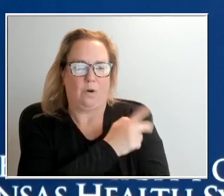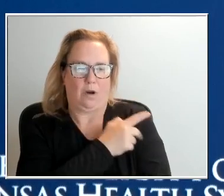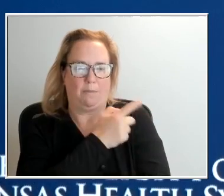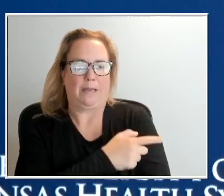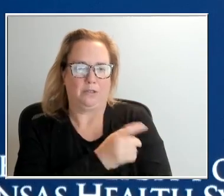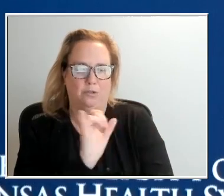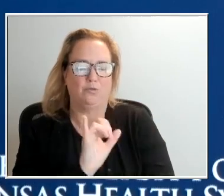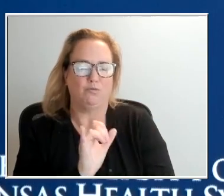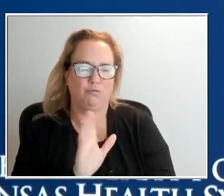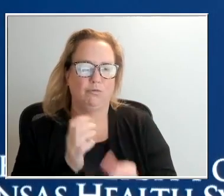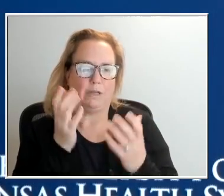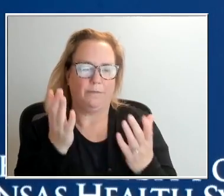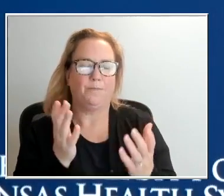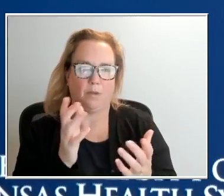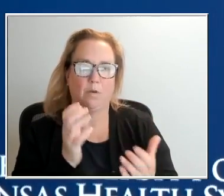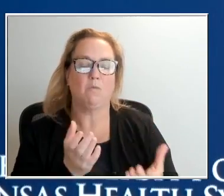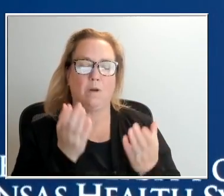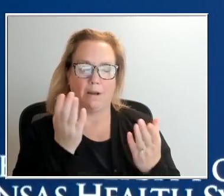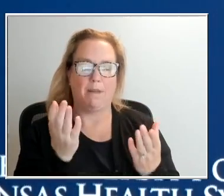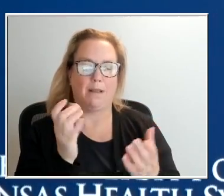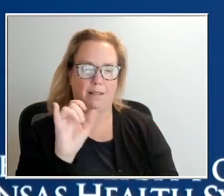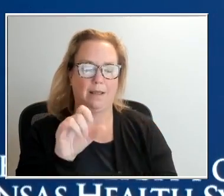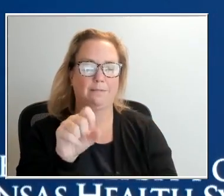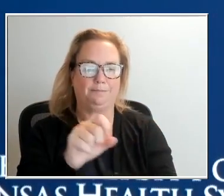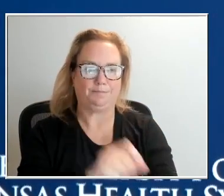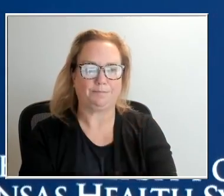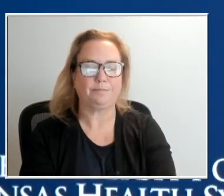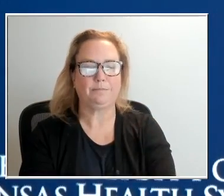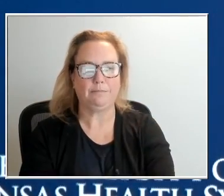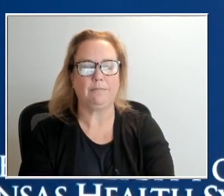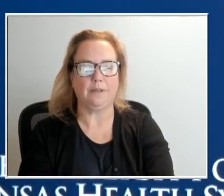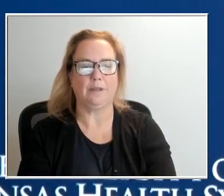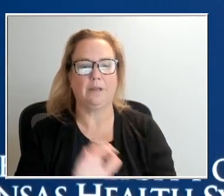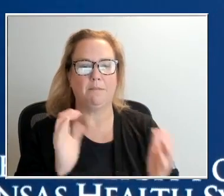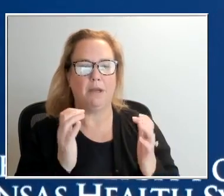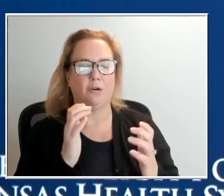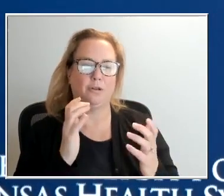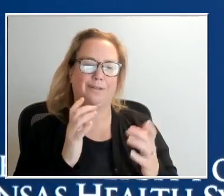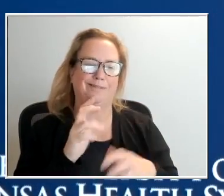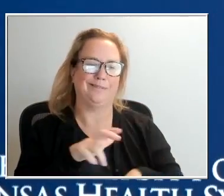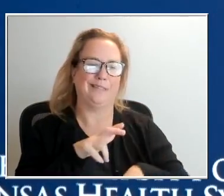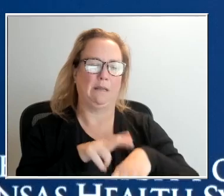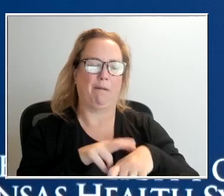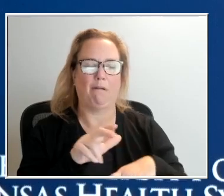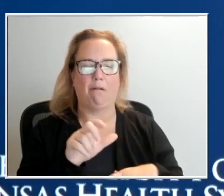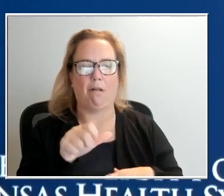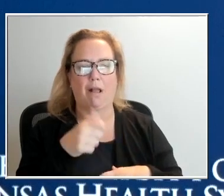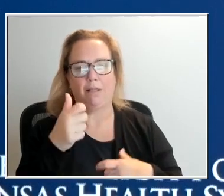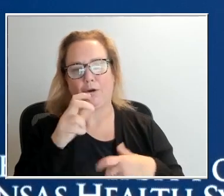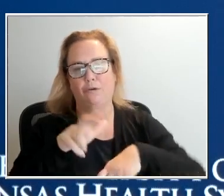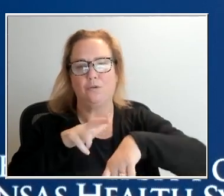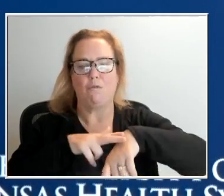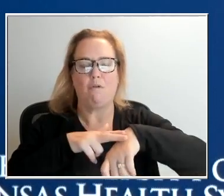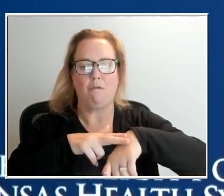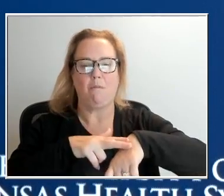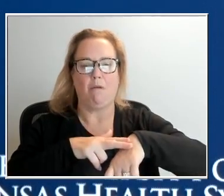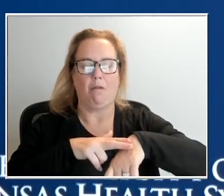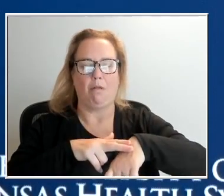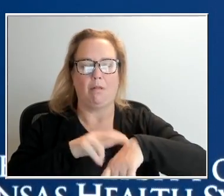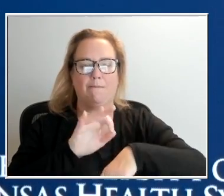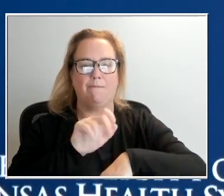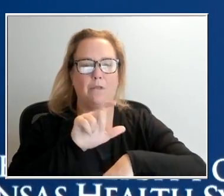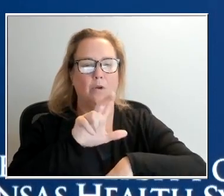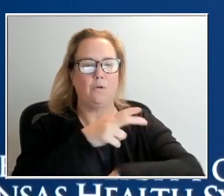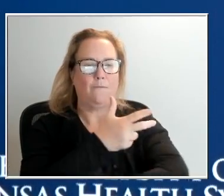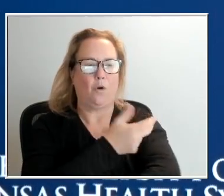So would certainly recommend that rather than the typical other just normal formulation. And basically what that